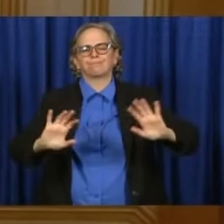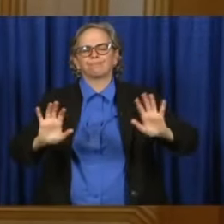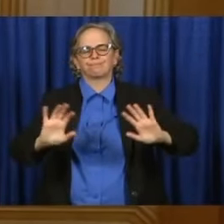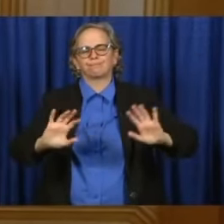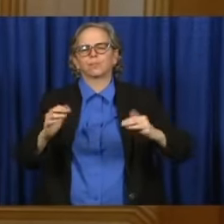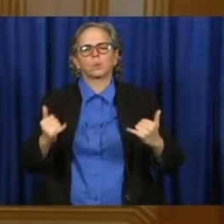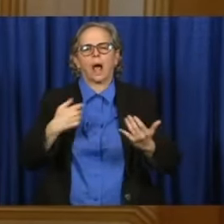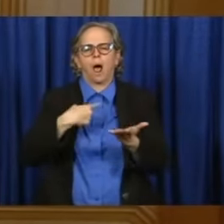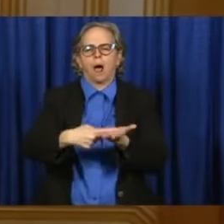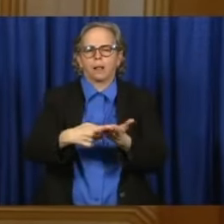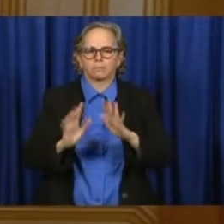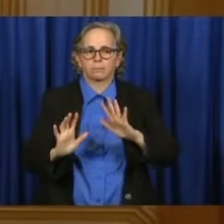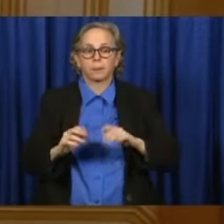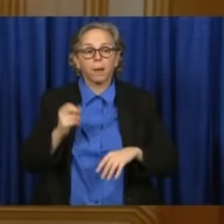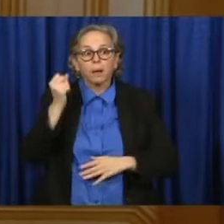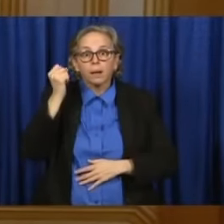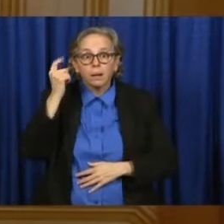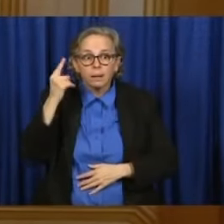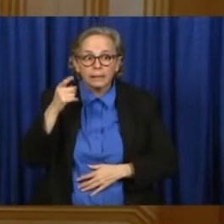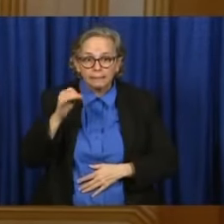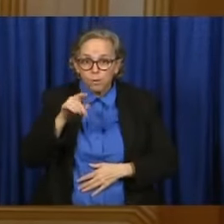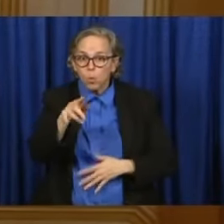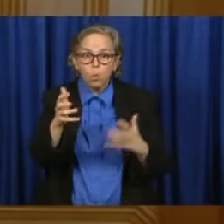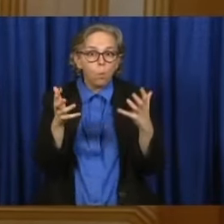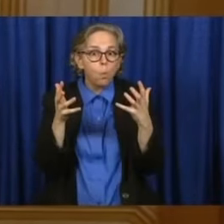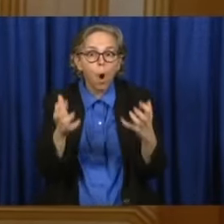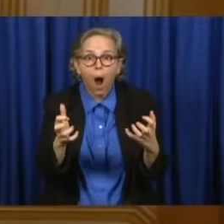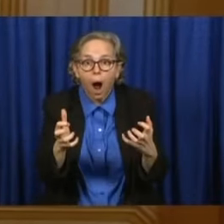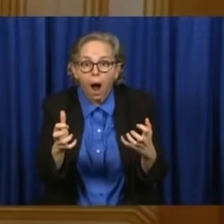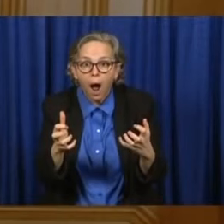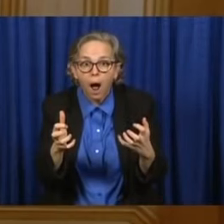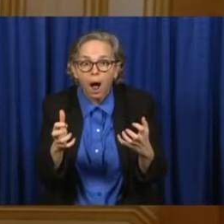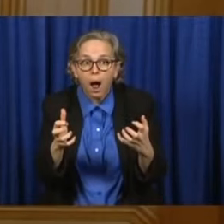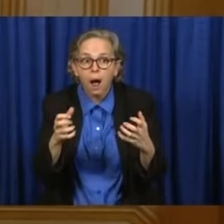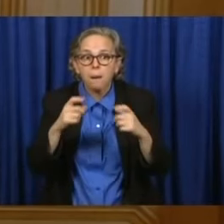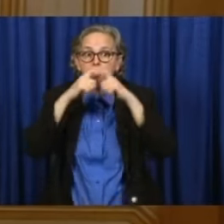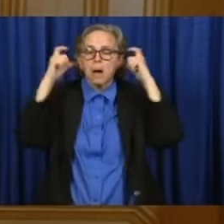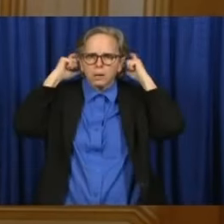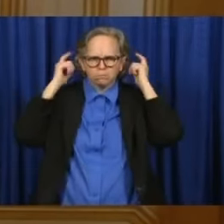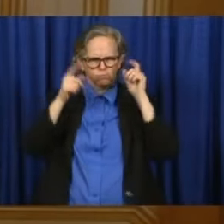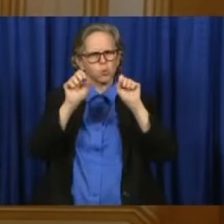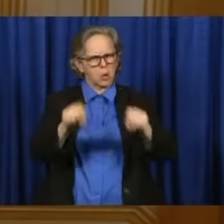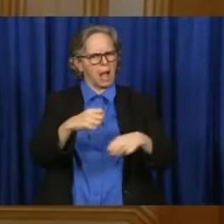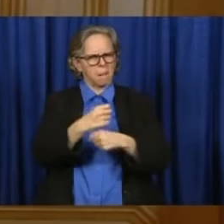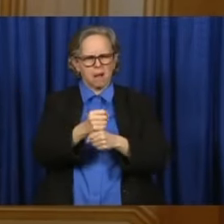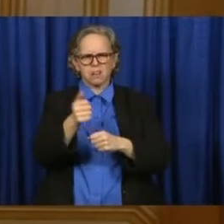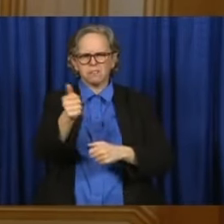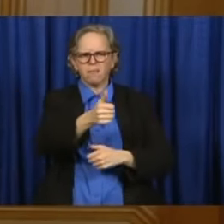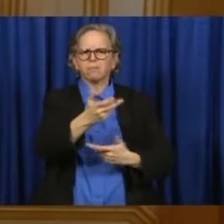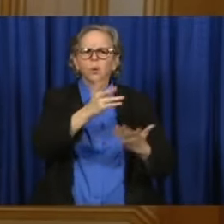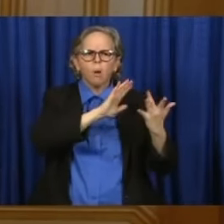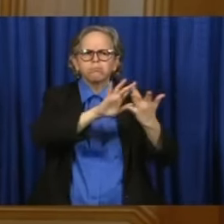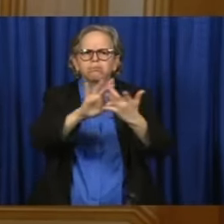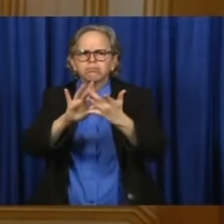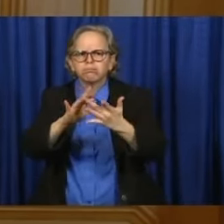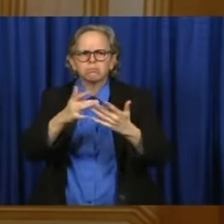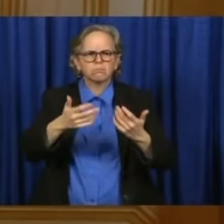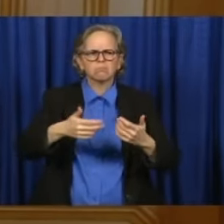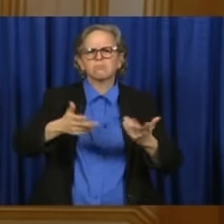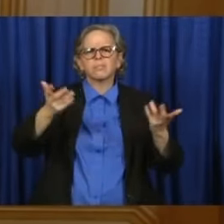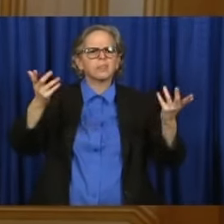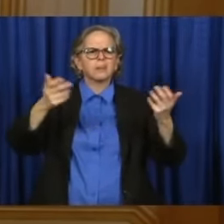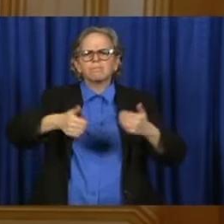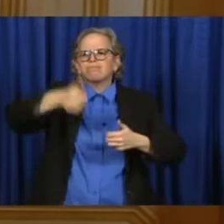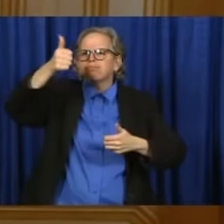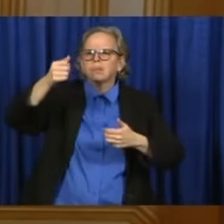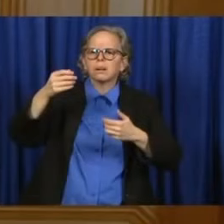want to wear these certainly should be able to wear these. I talked to the CEO of a major grocery company in